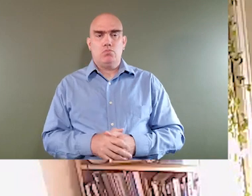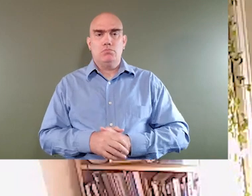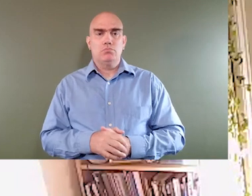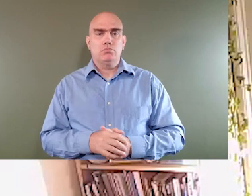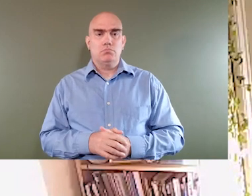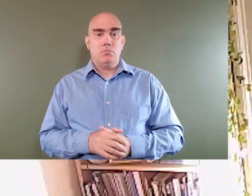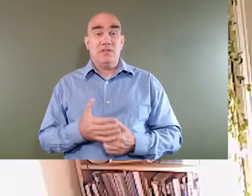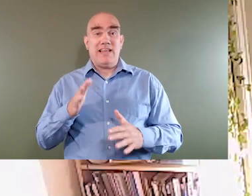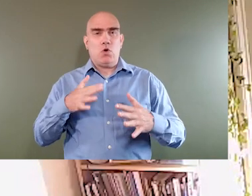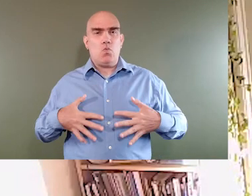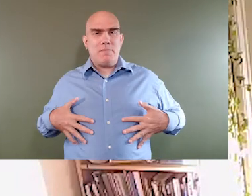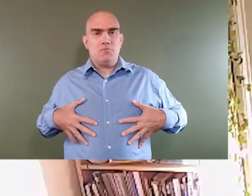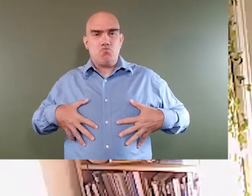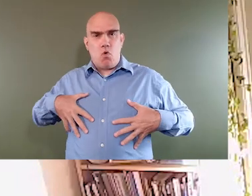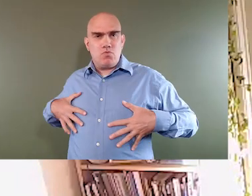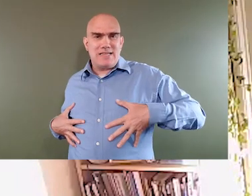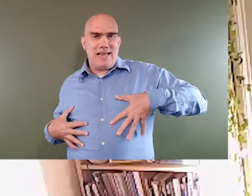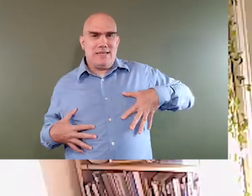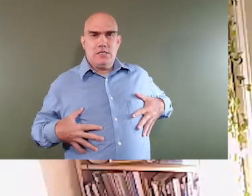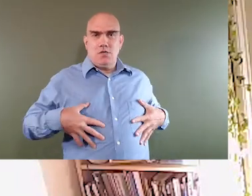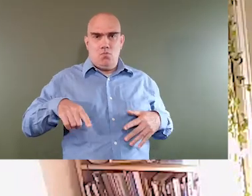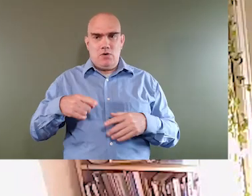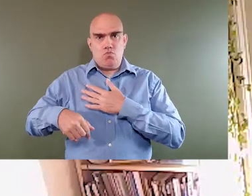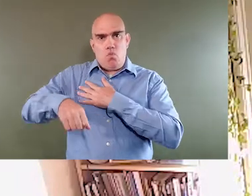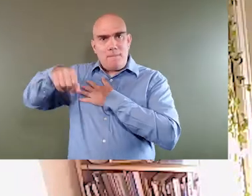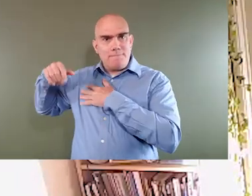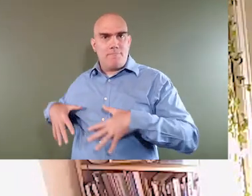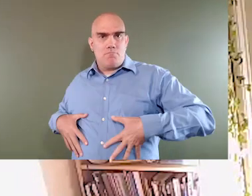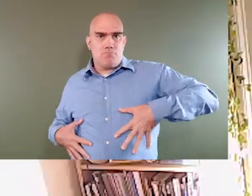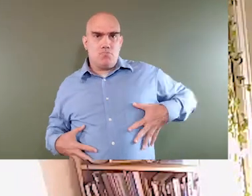Let your ribs rotate with you, reaching behind you.